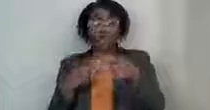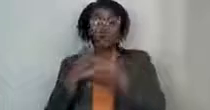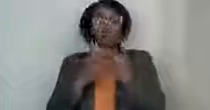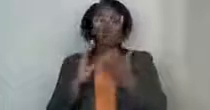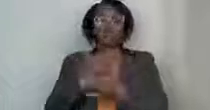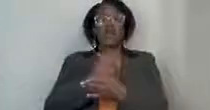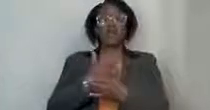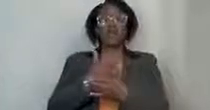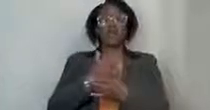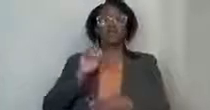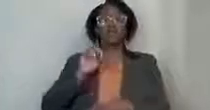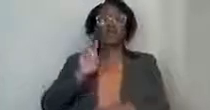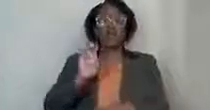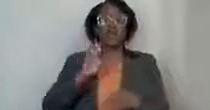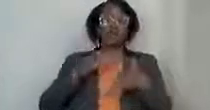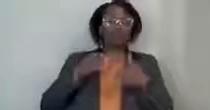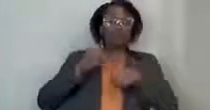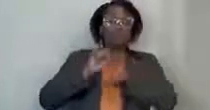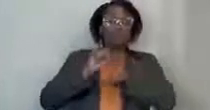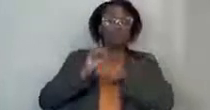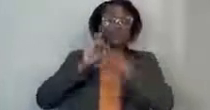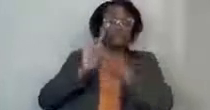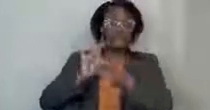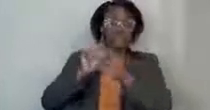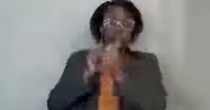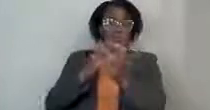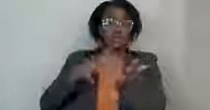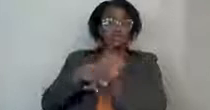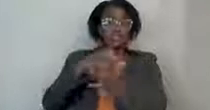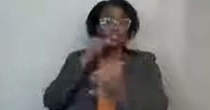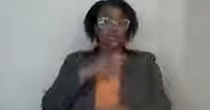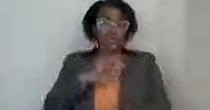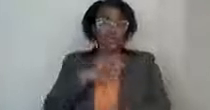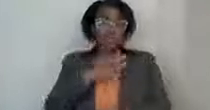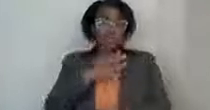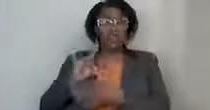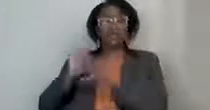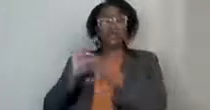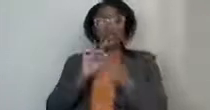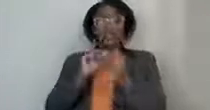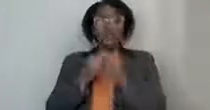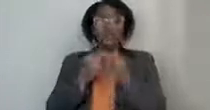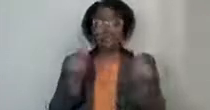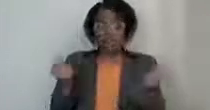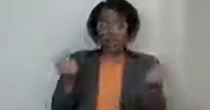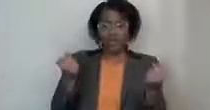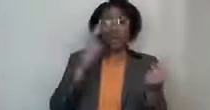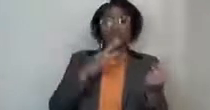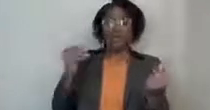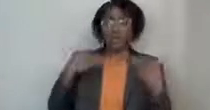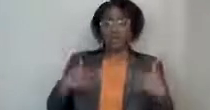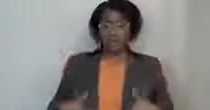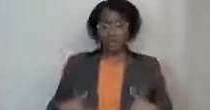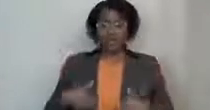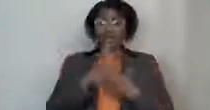core work around Indigenous women and the connection between land and body. So some people